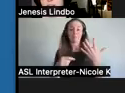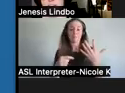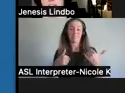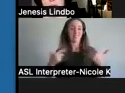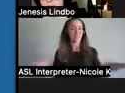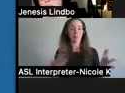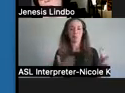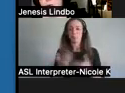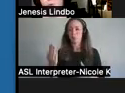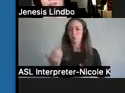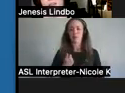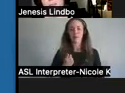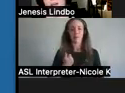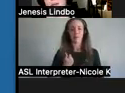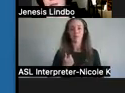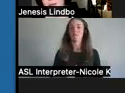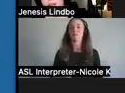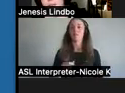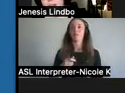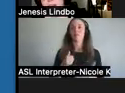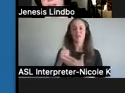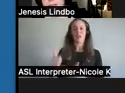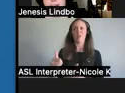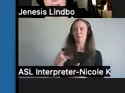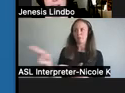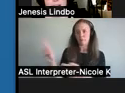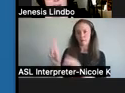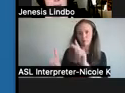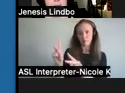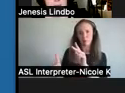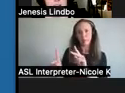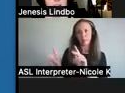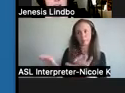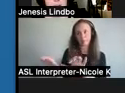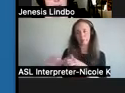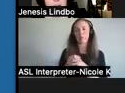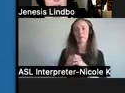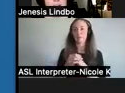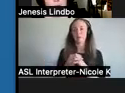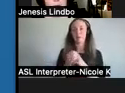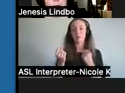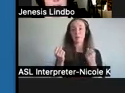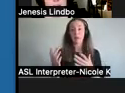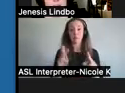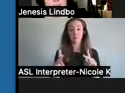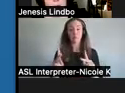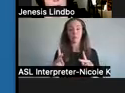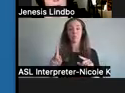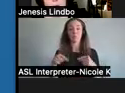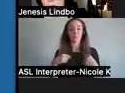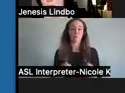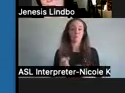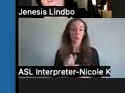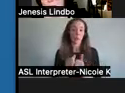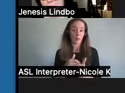I've experienced myself or have helped other people navigate. A lot of people that work with me know